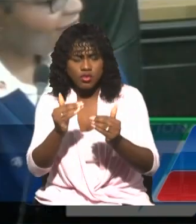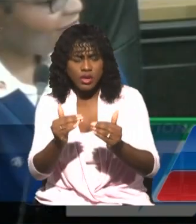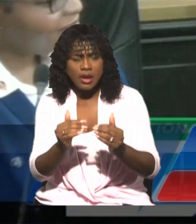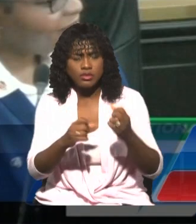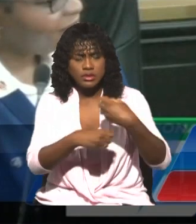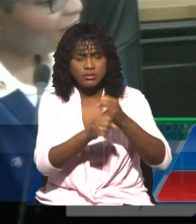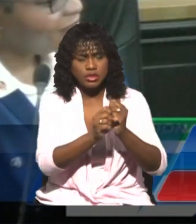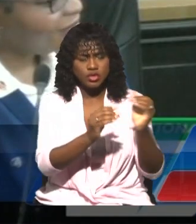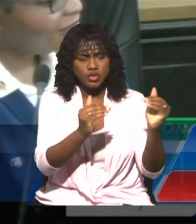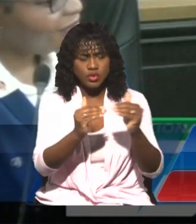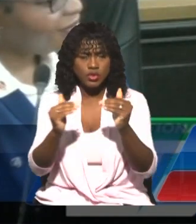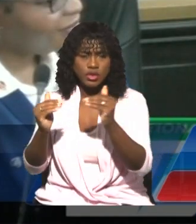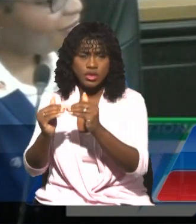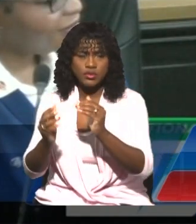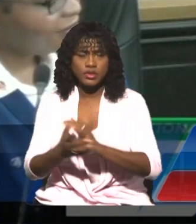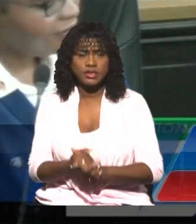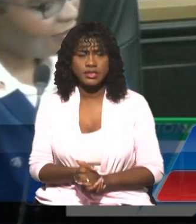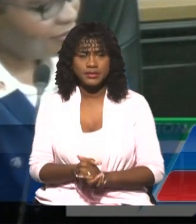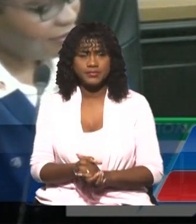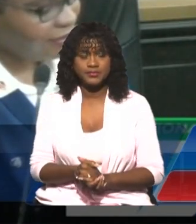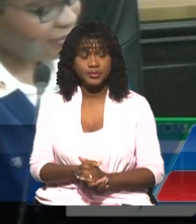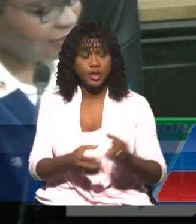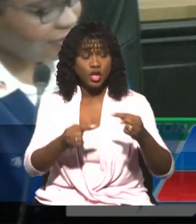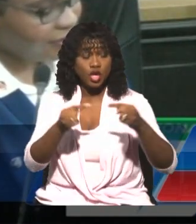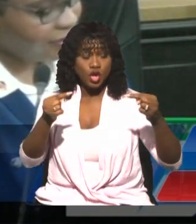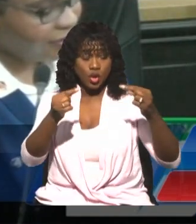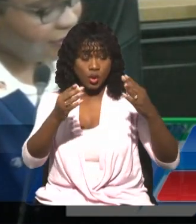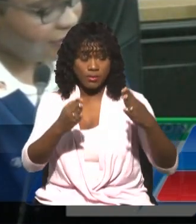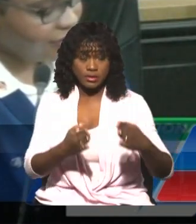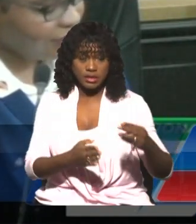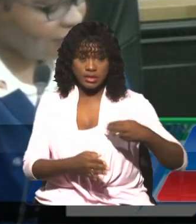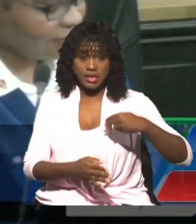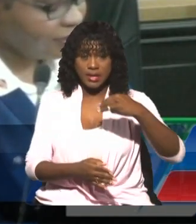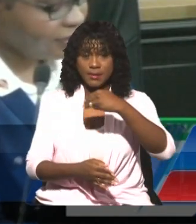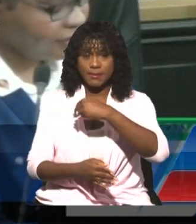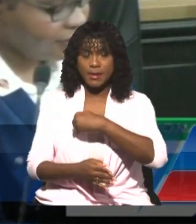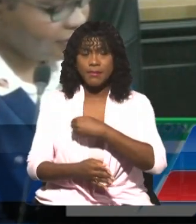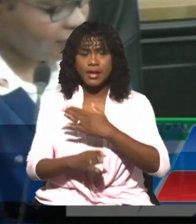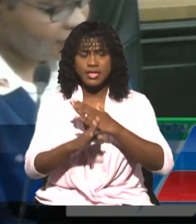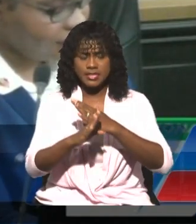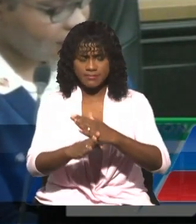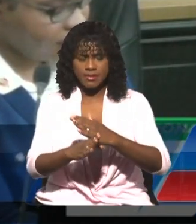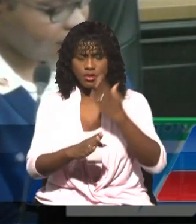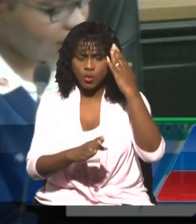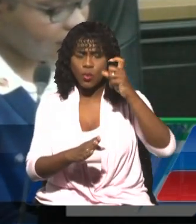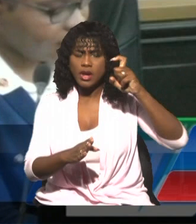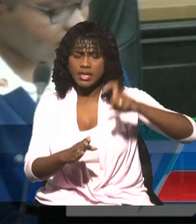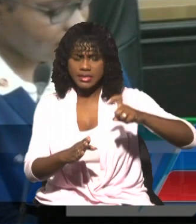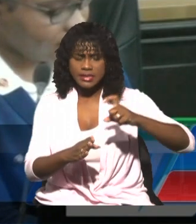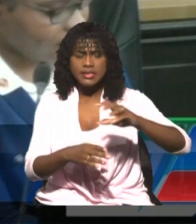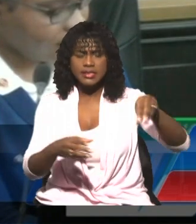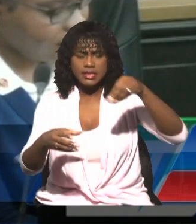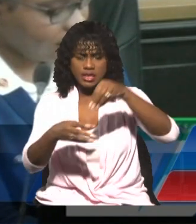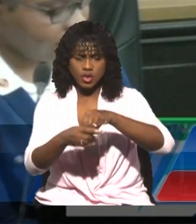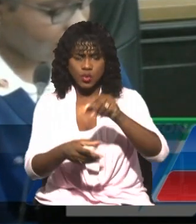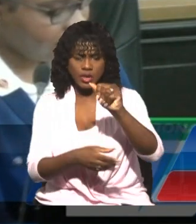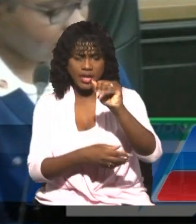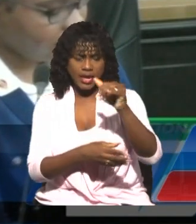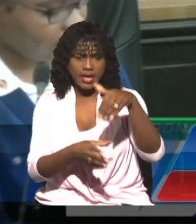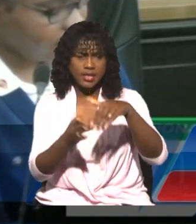equity. Youth opposition member for Moruga Tableland, Jude Charles, defended their stance for the implementation of AI in